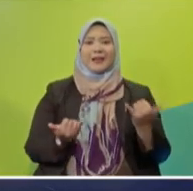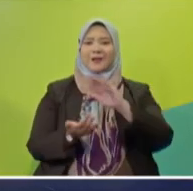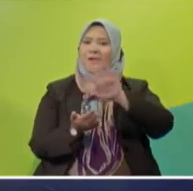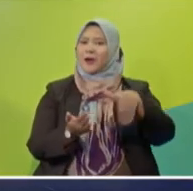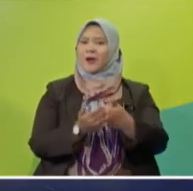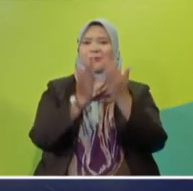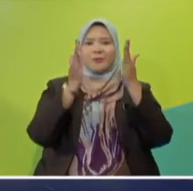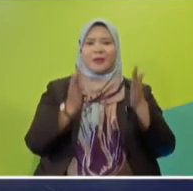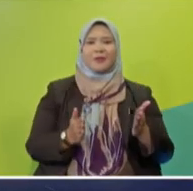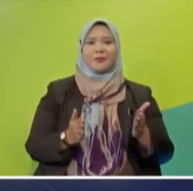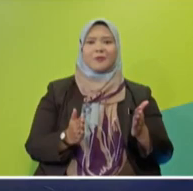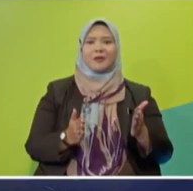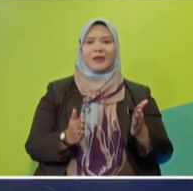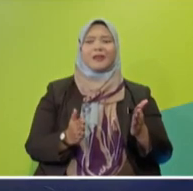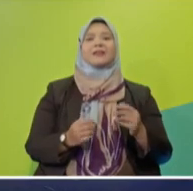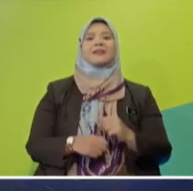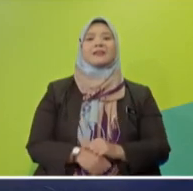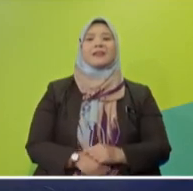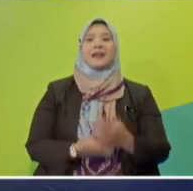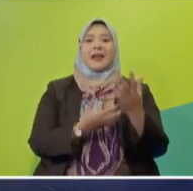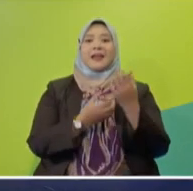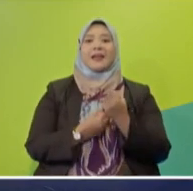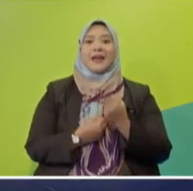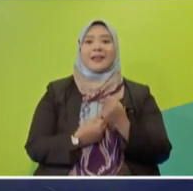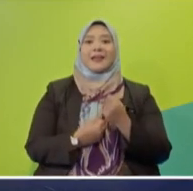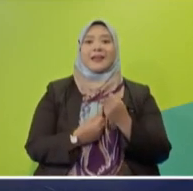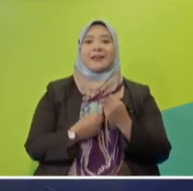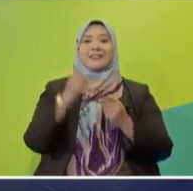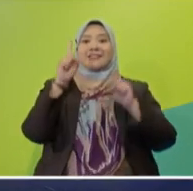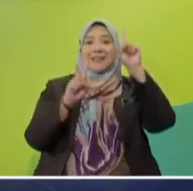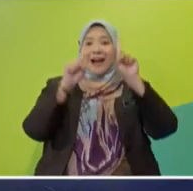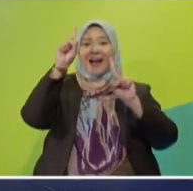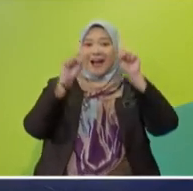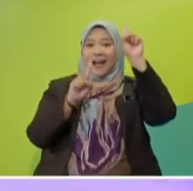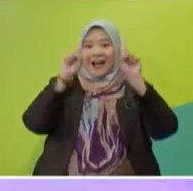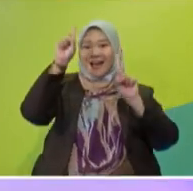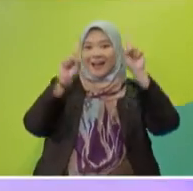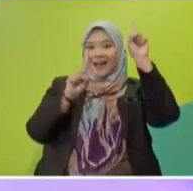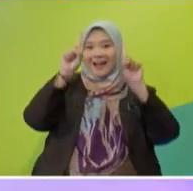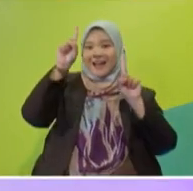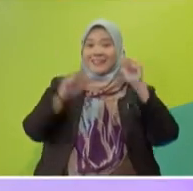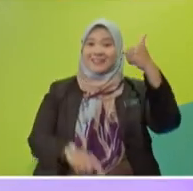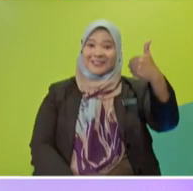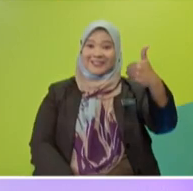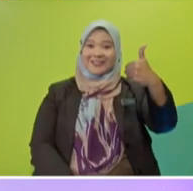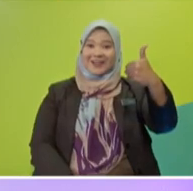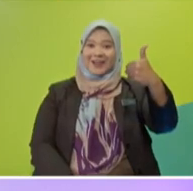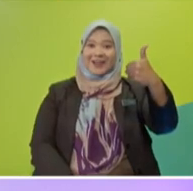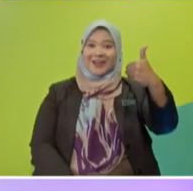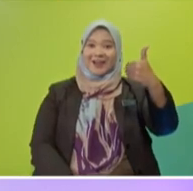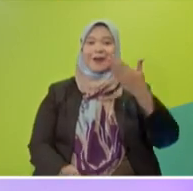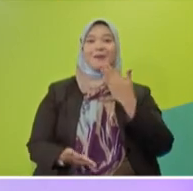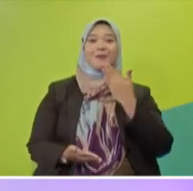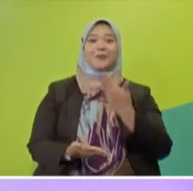many stars should we give them, teacher? I think... 3 stars. 3 stars! Yes. Yay! Good job, everybody. You got well yourself